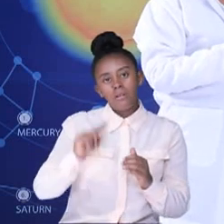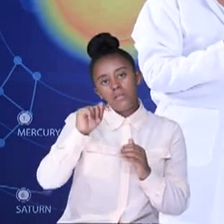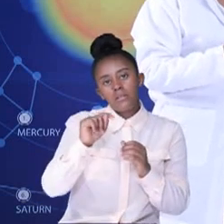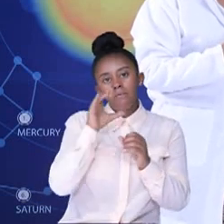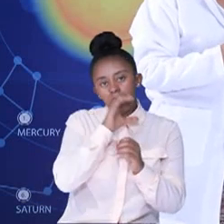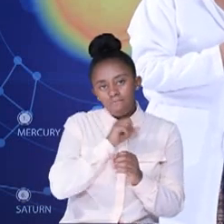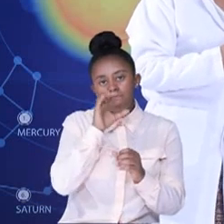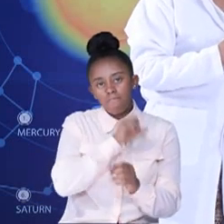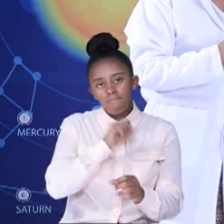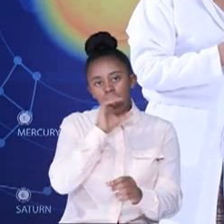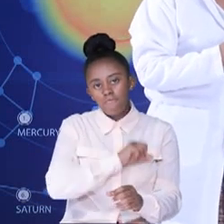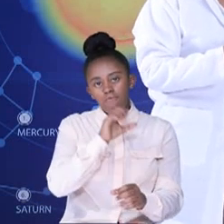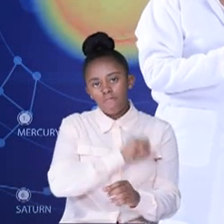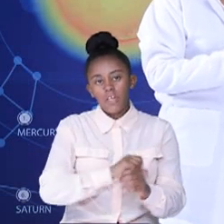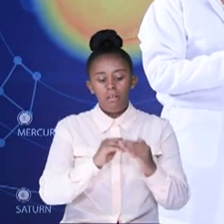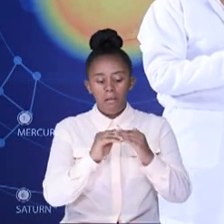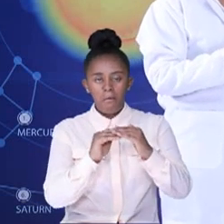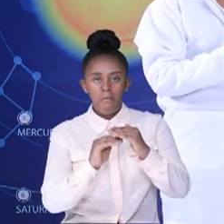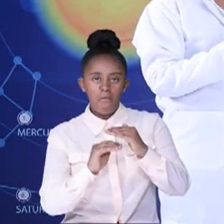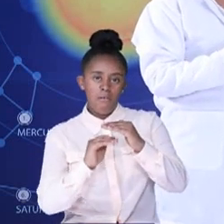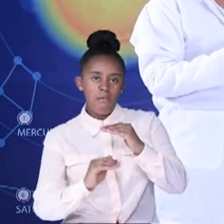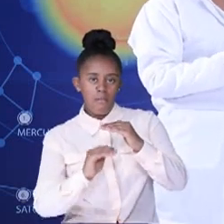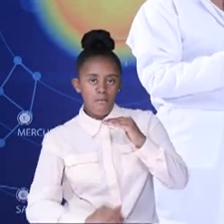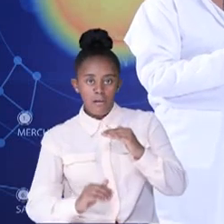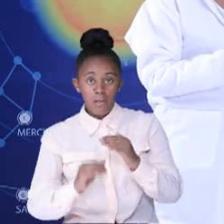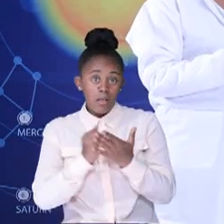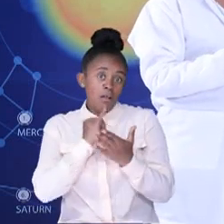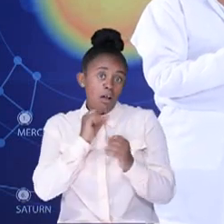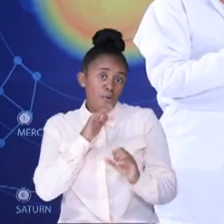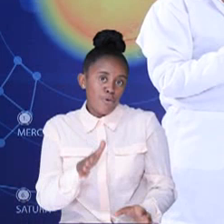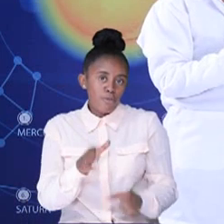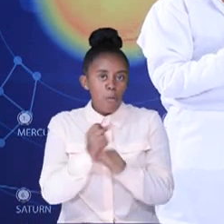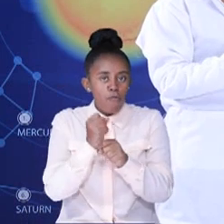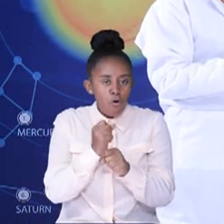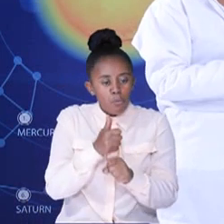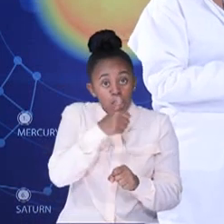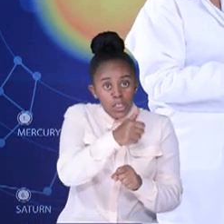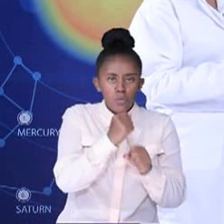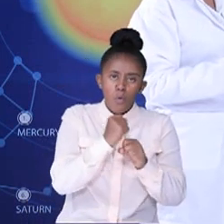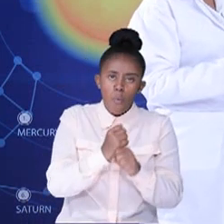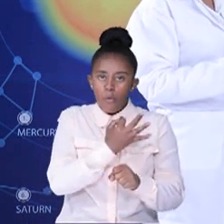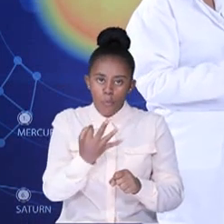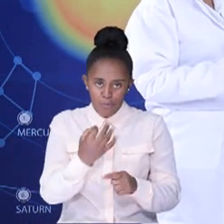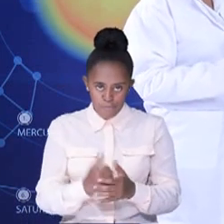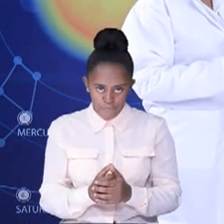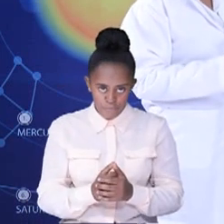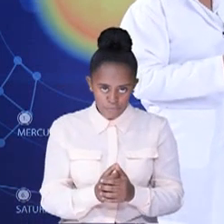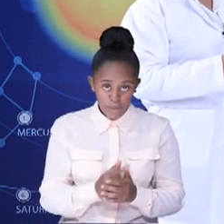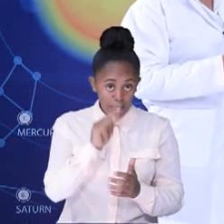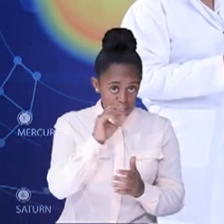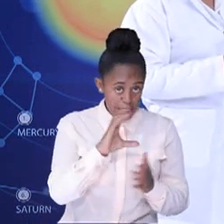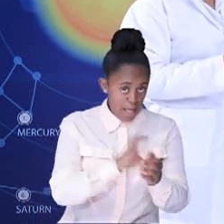its efficiency becomes decreased, or it cannot perform its work in the absence of